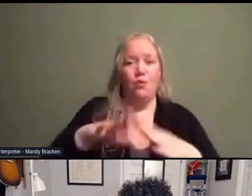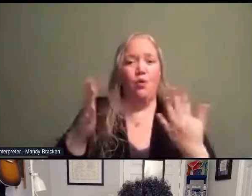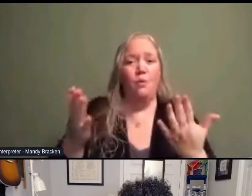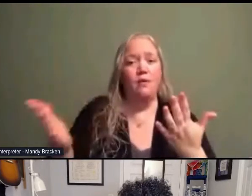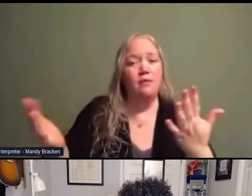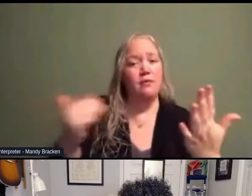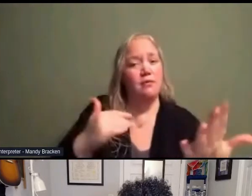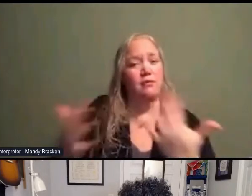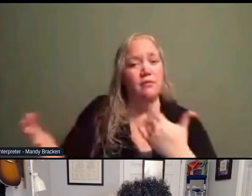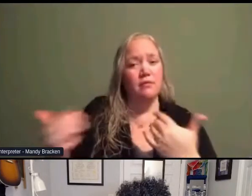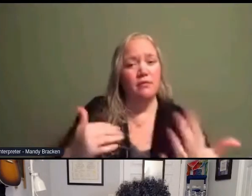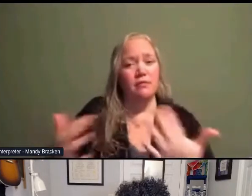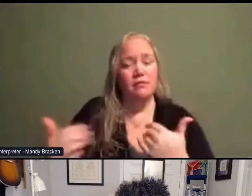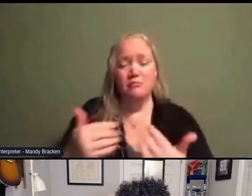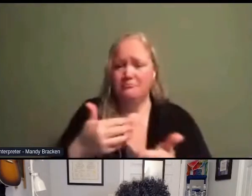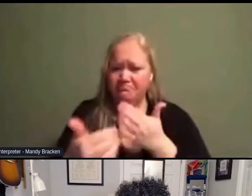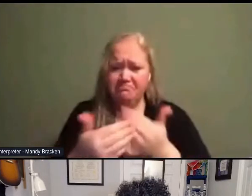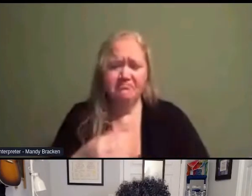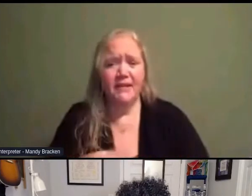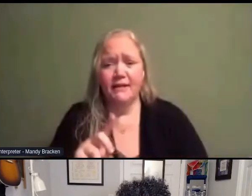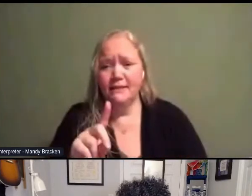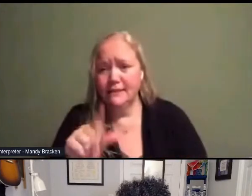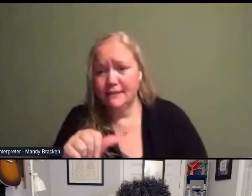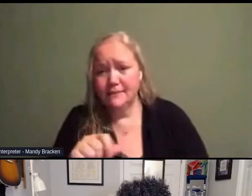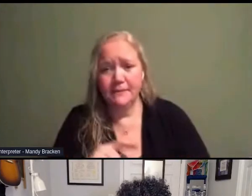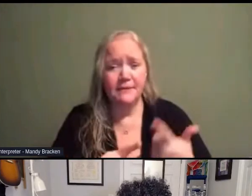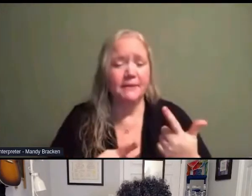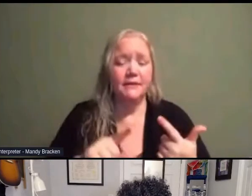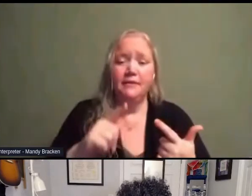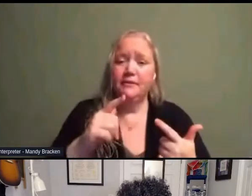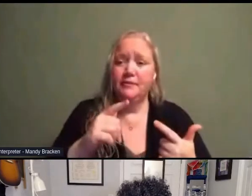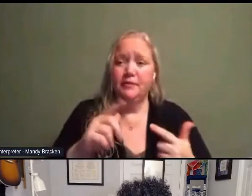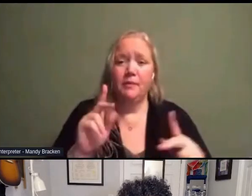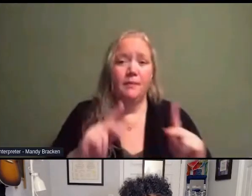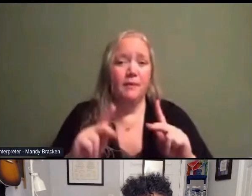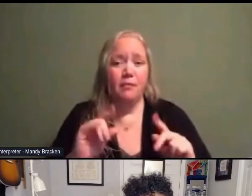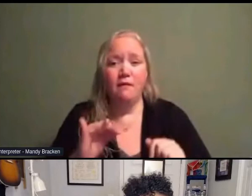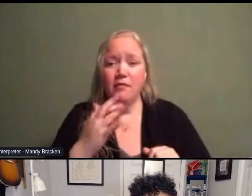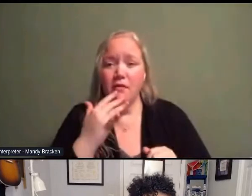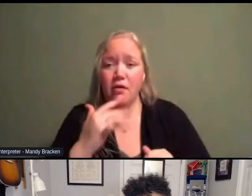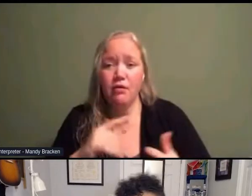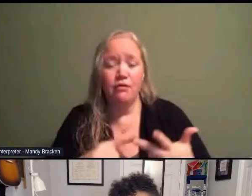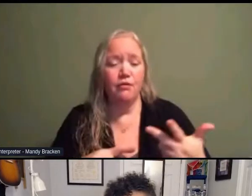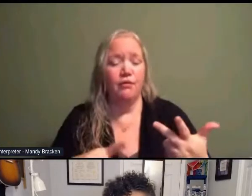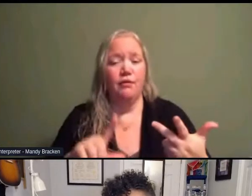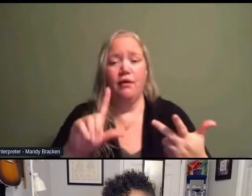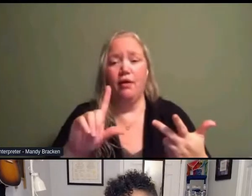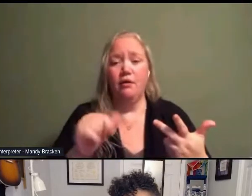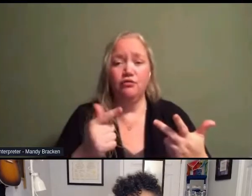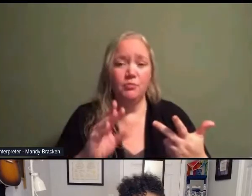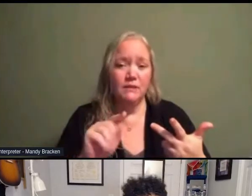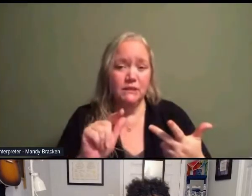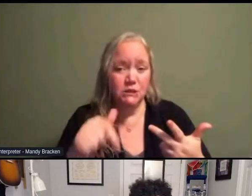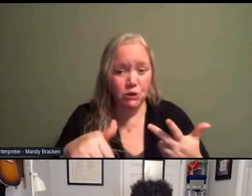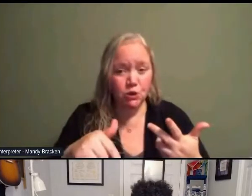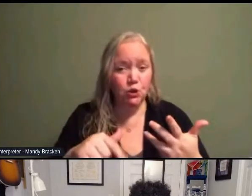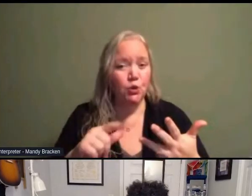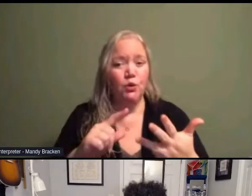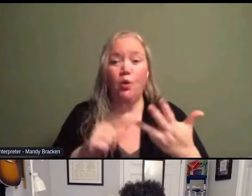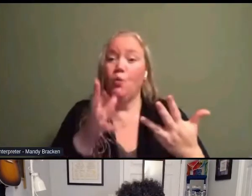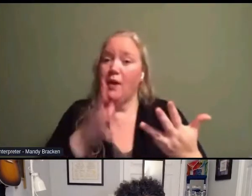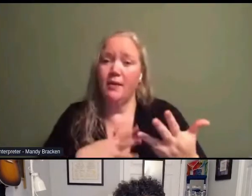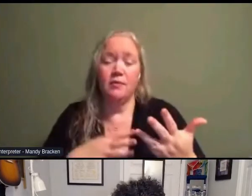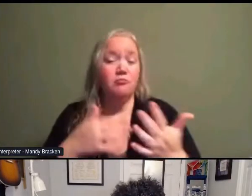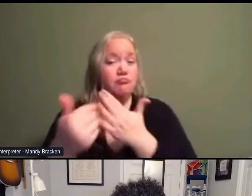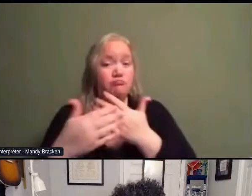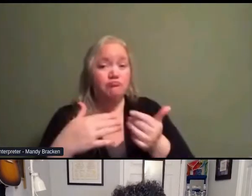color, LGBTQ, or women, that they can be in there and be supported and be